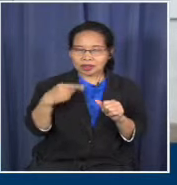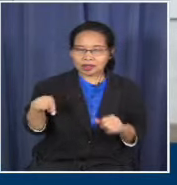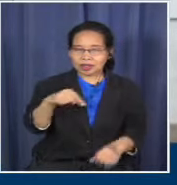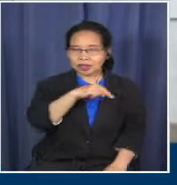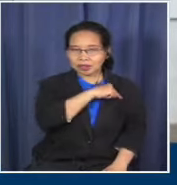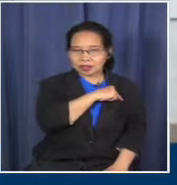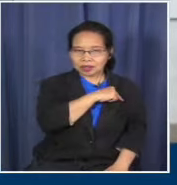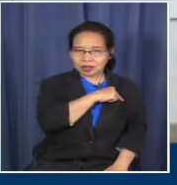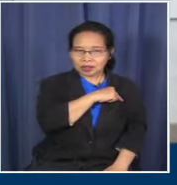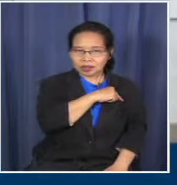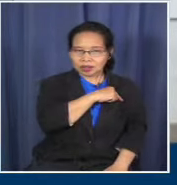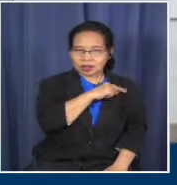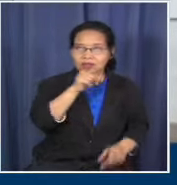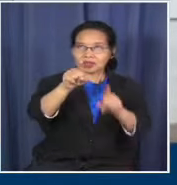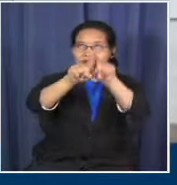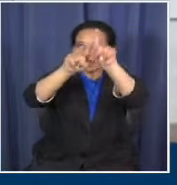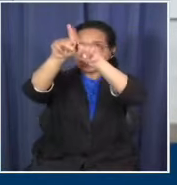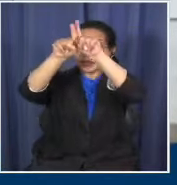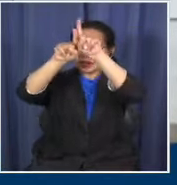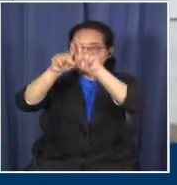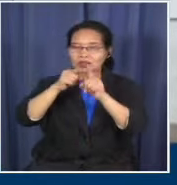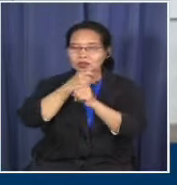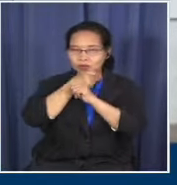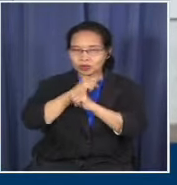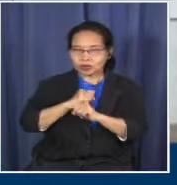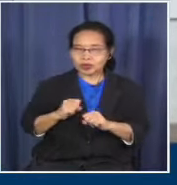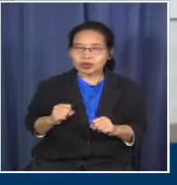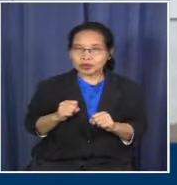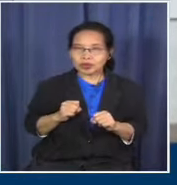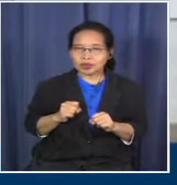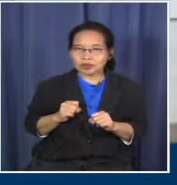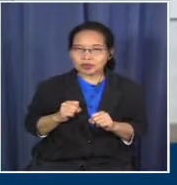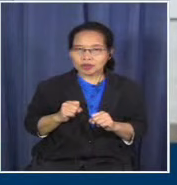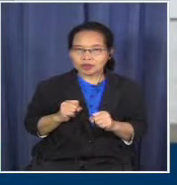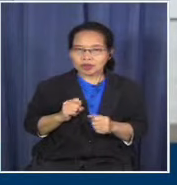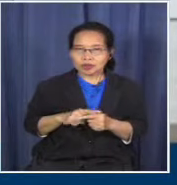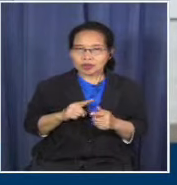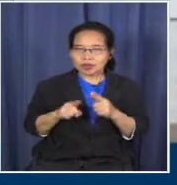Because of what science now tells us.